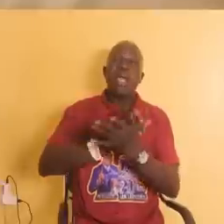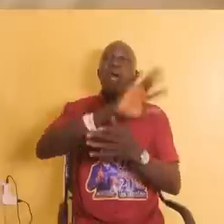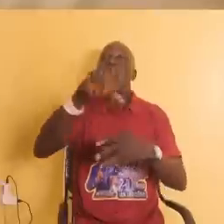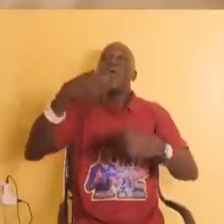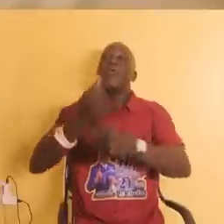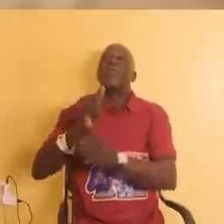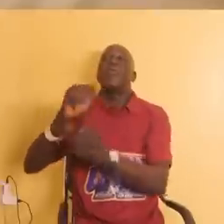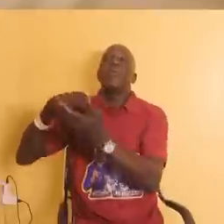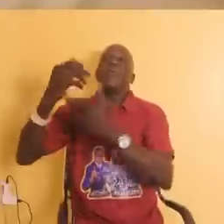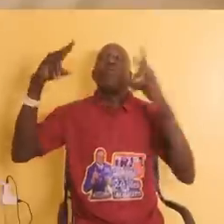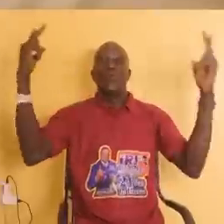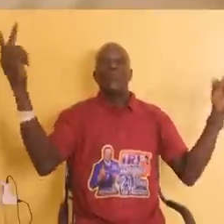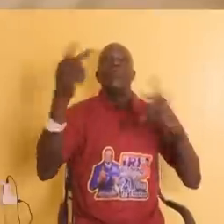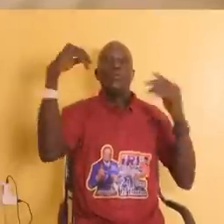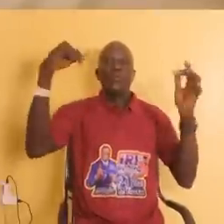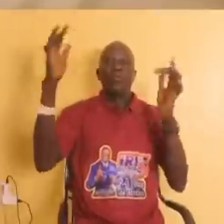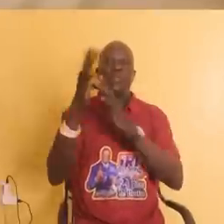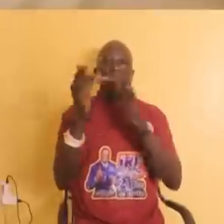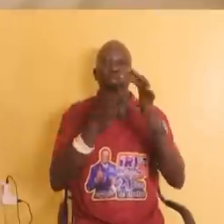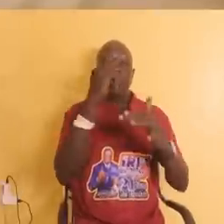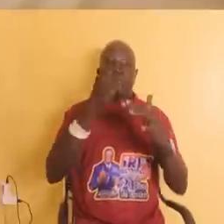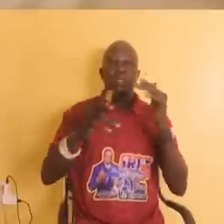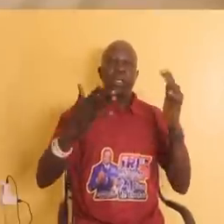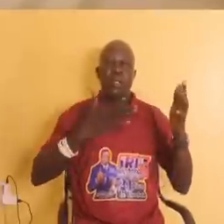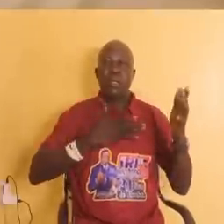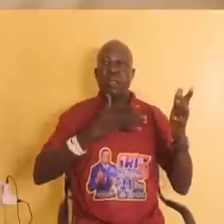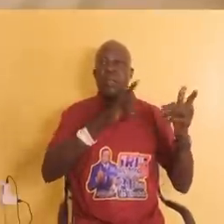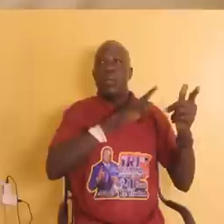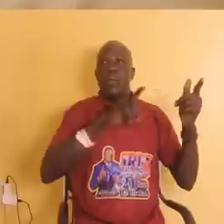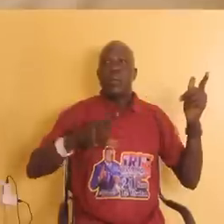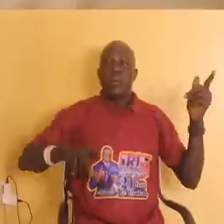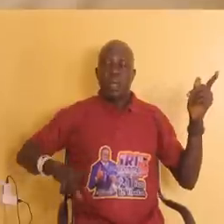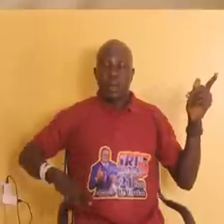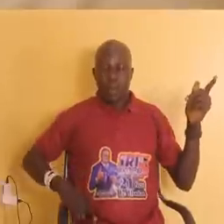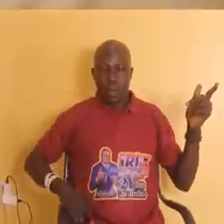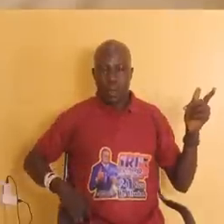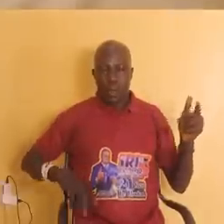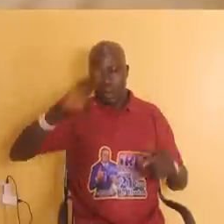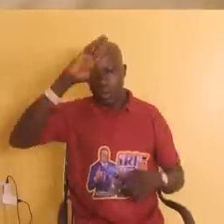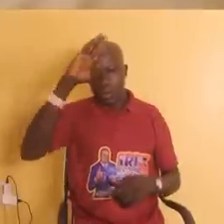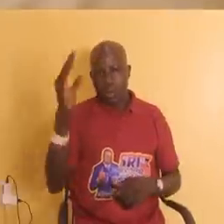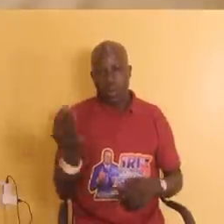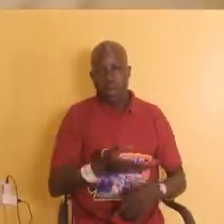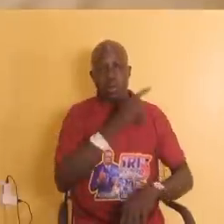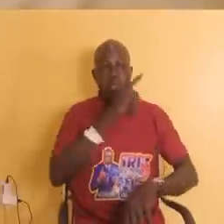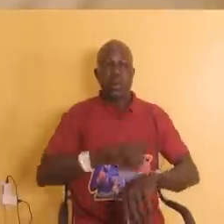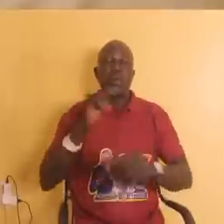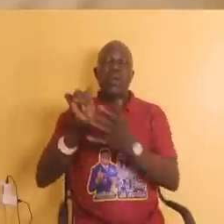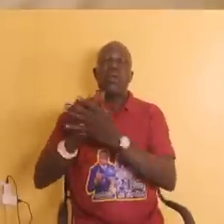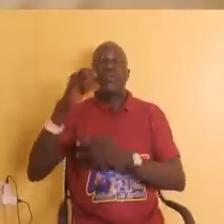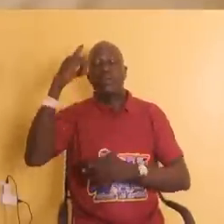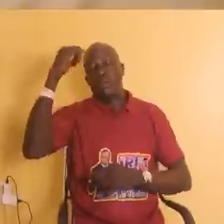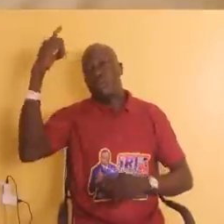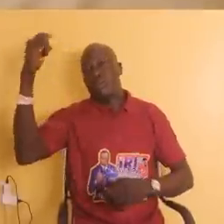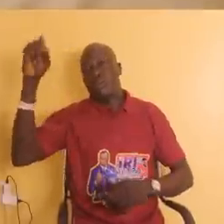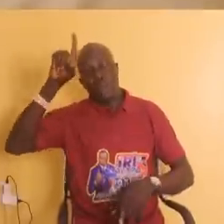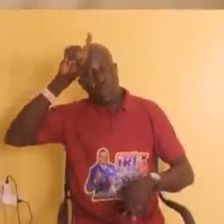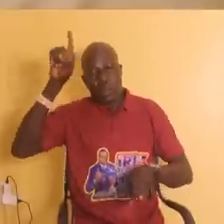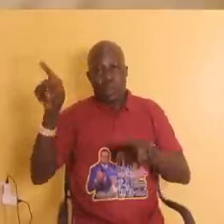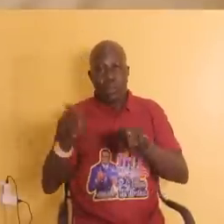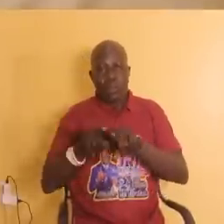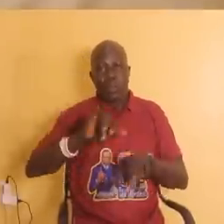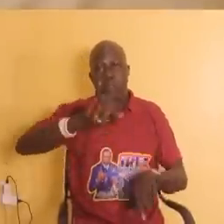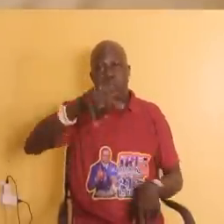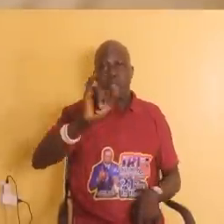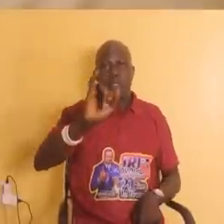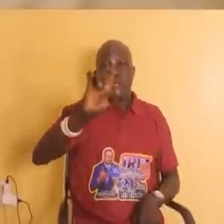di asegun. You are conqueror. Yes. Oluwa wa. Amen. E kabo si abala ala. Welcome to segment of trade. Lo jide.